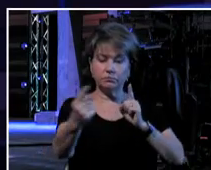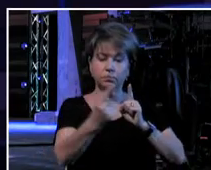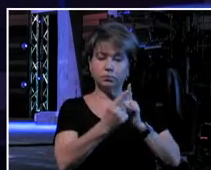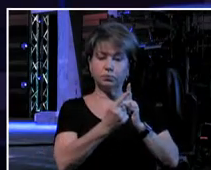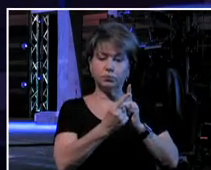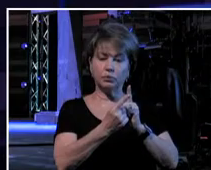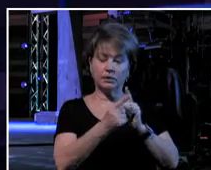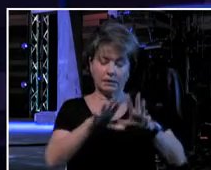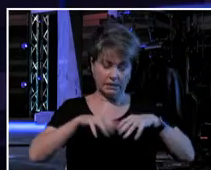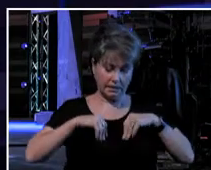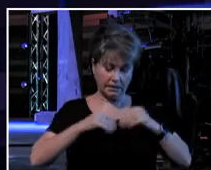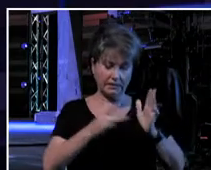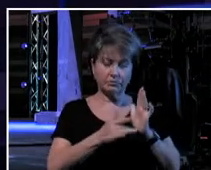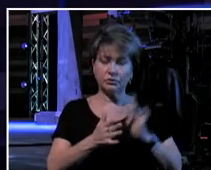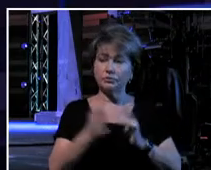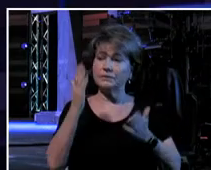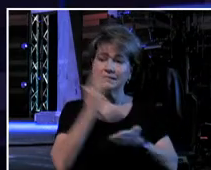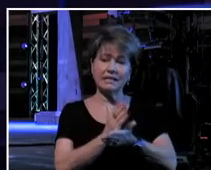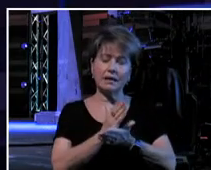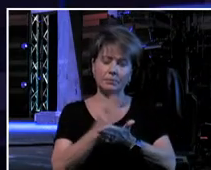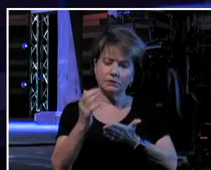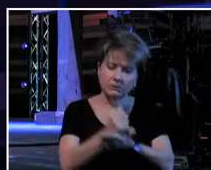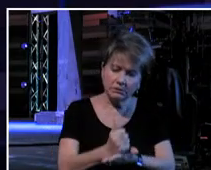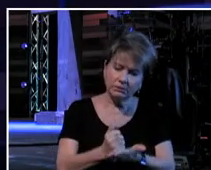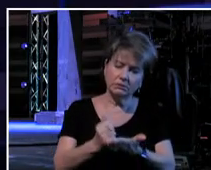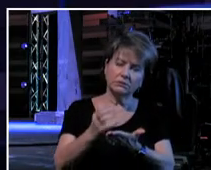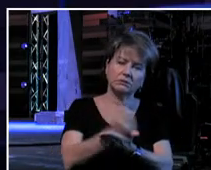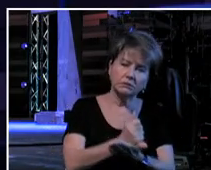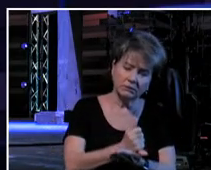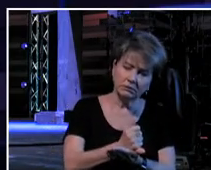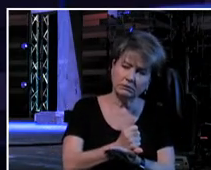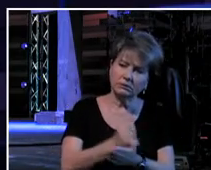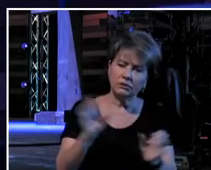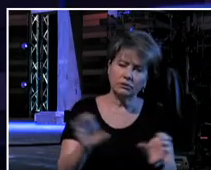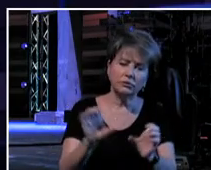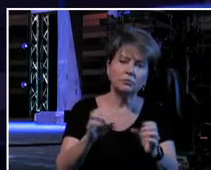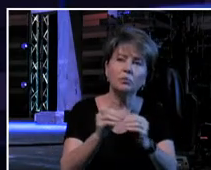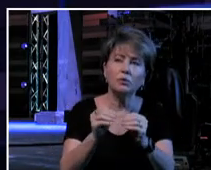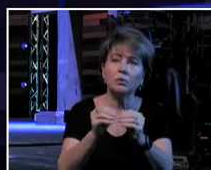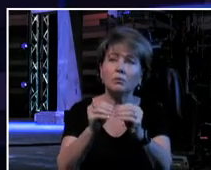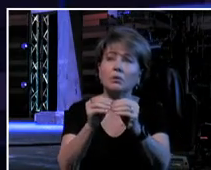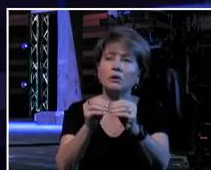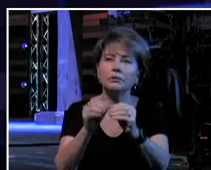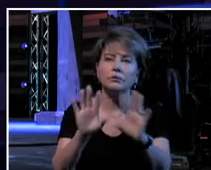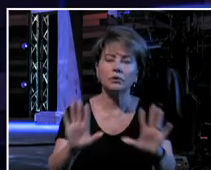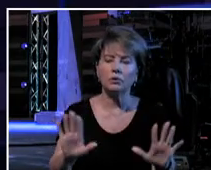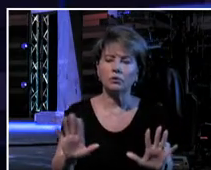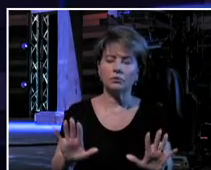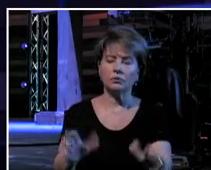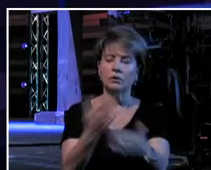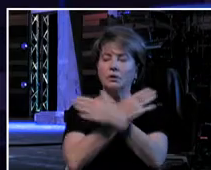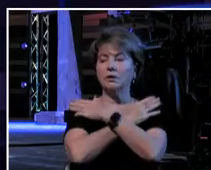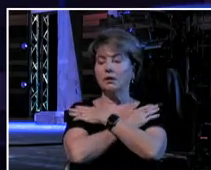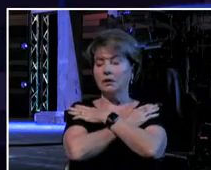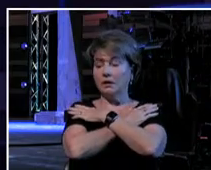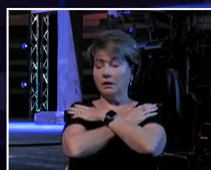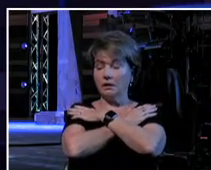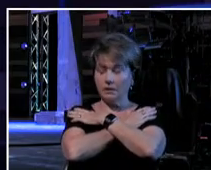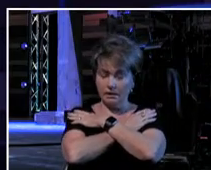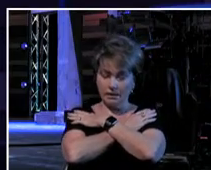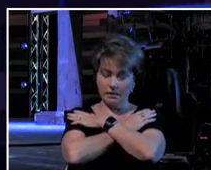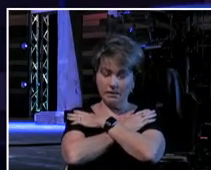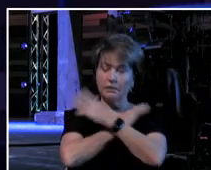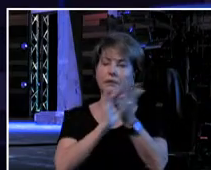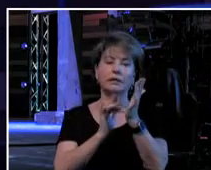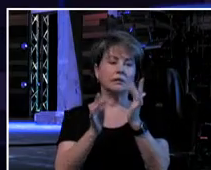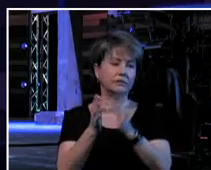stop trying. You stop trying to do more, and you rest in the work that he has given you. That's too good a deal,